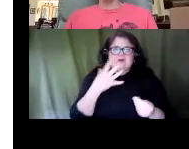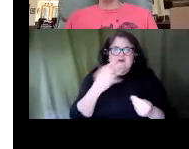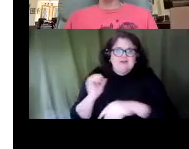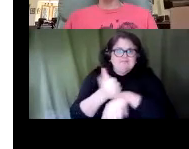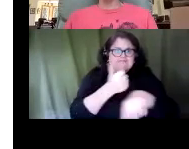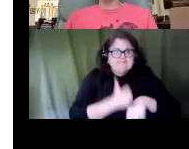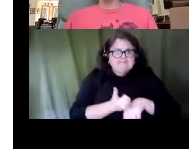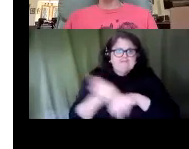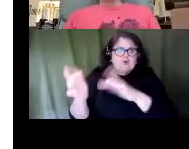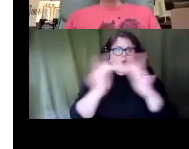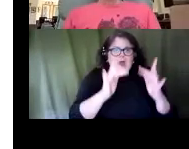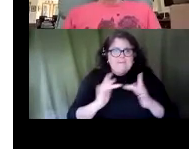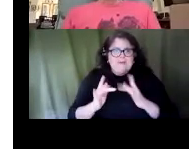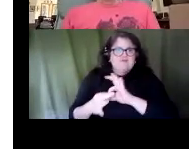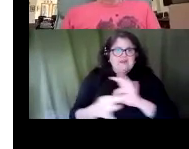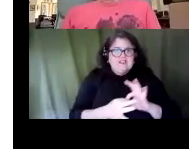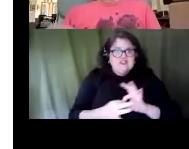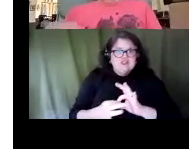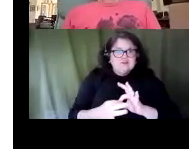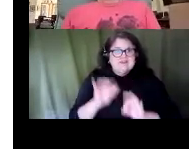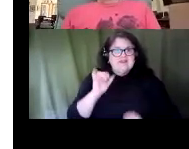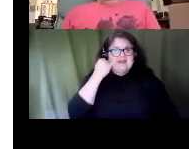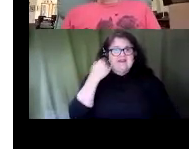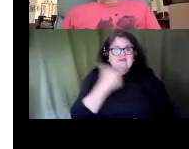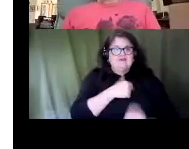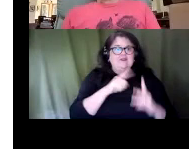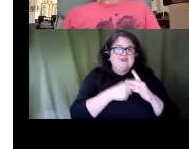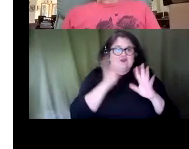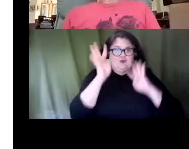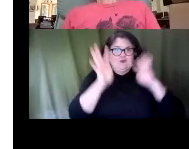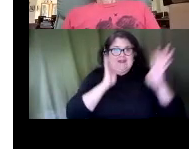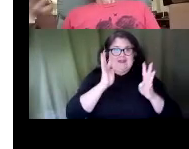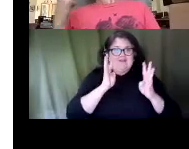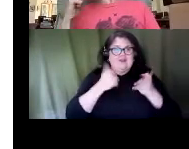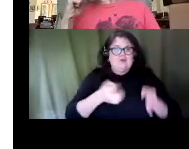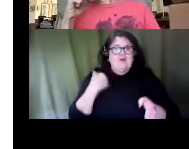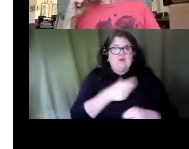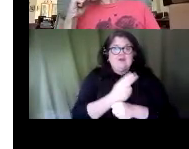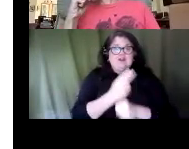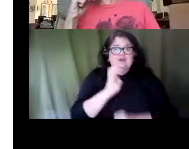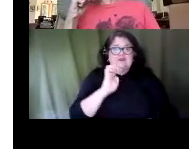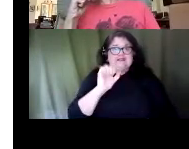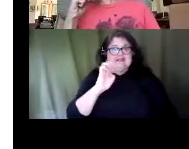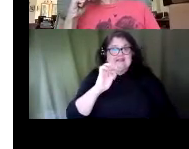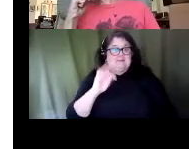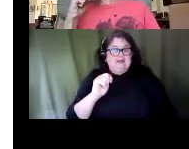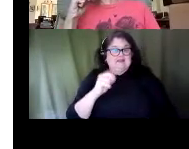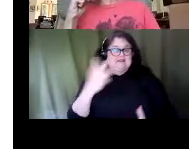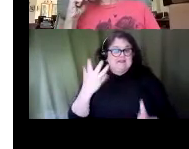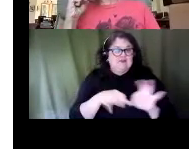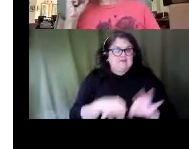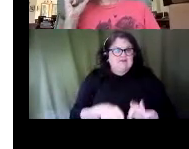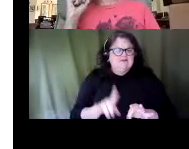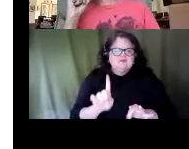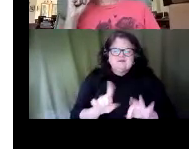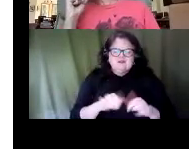property. And that's if we start to get creative in how we use easements. And so an easement is, how